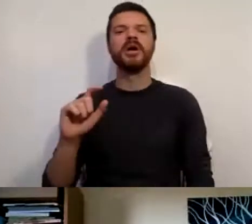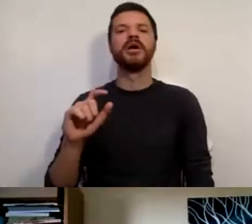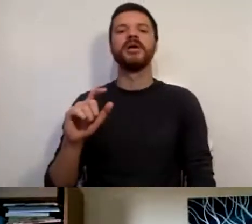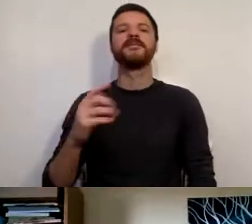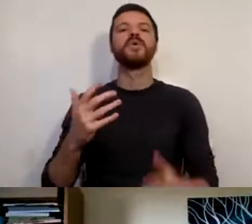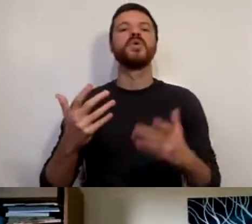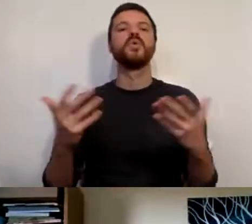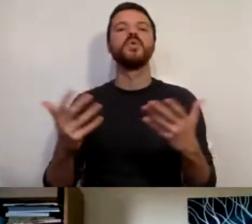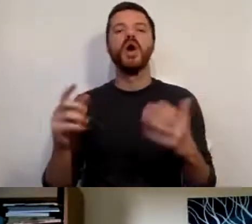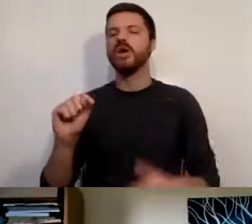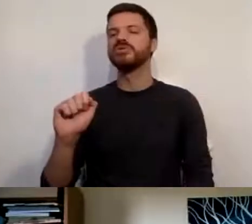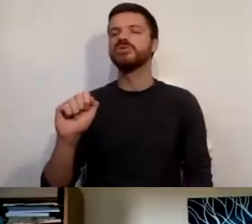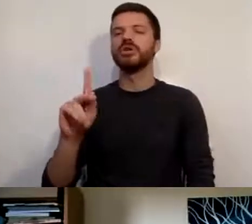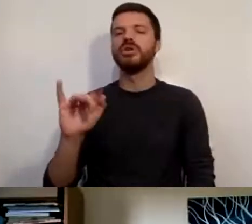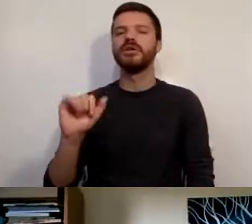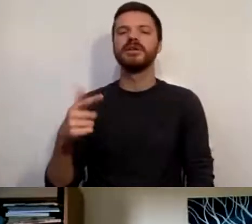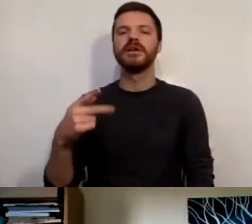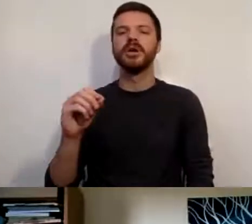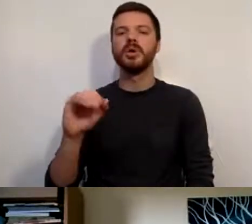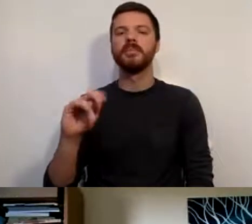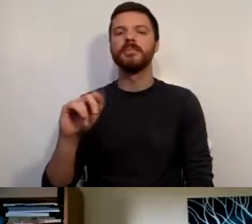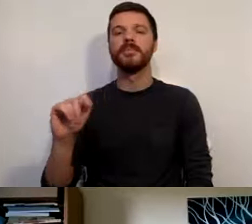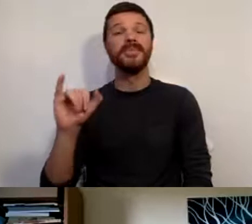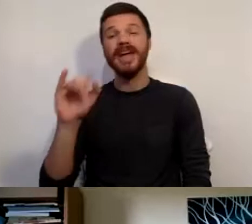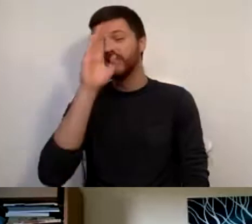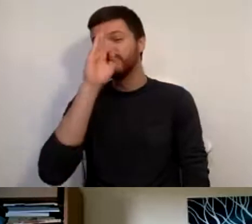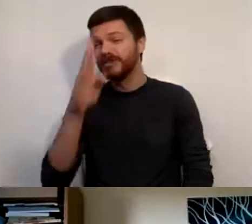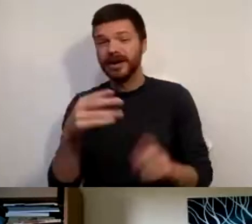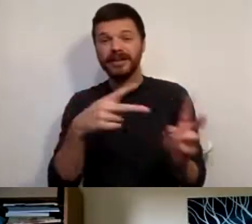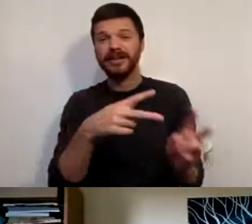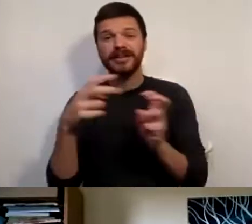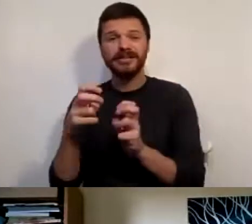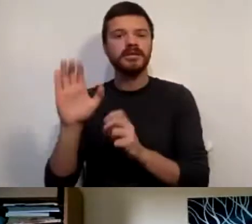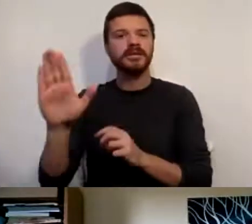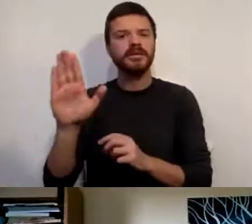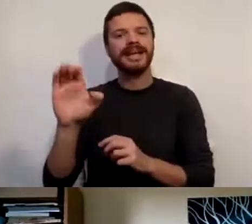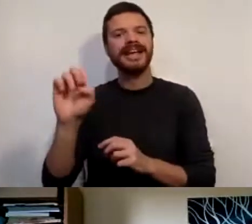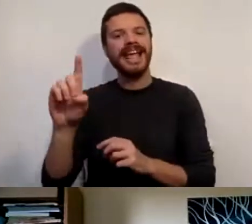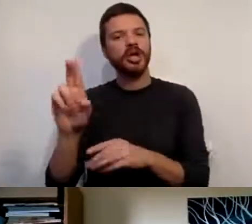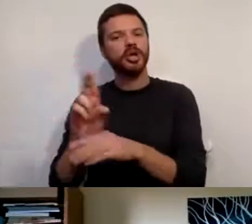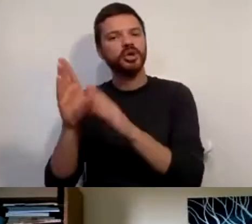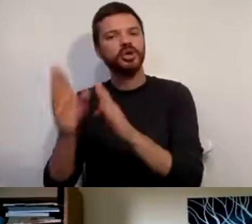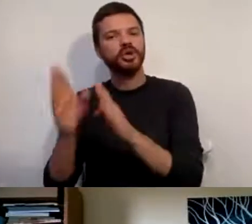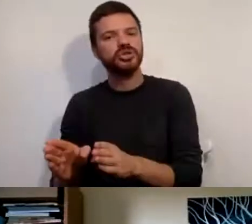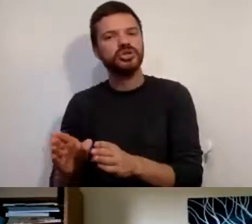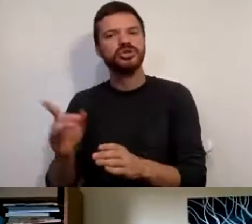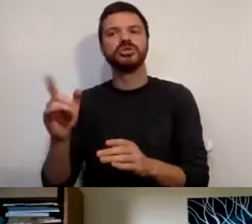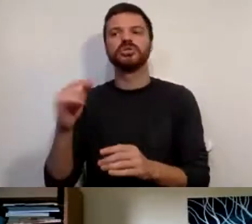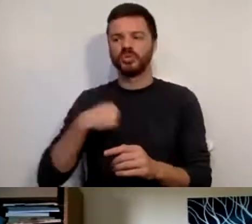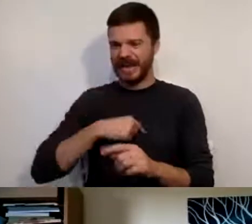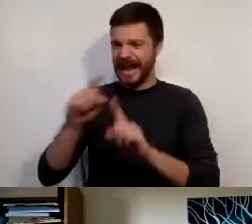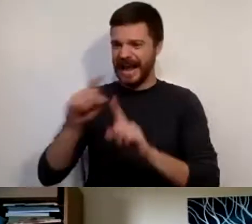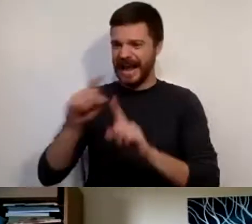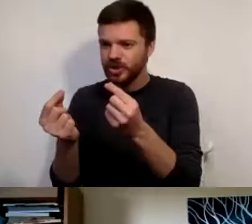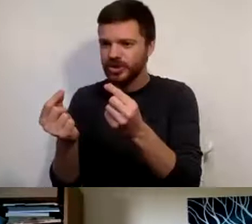that order set were a direct example of that the end users, the medical assistants, told us what they would need to pull this off, and it was that they needed a